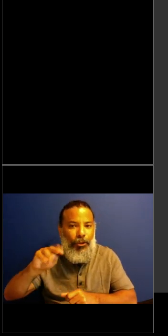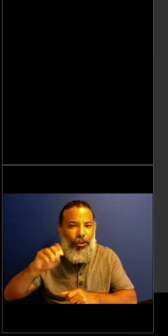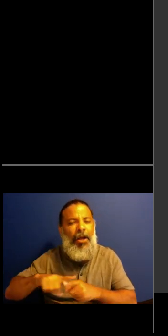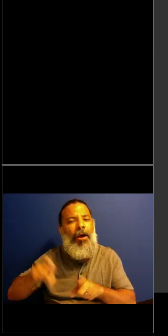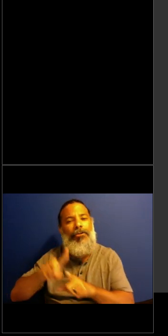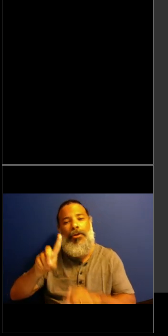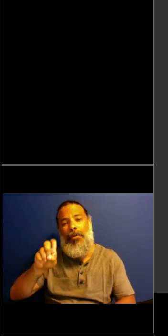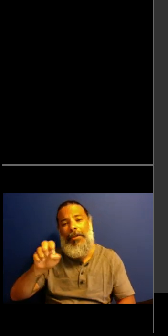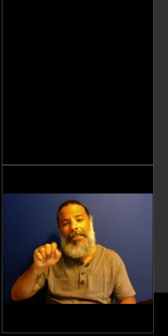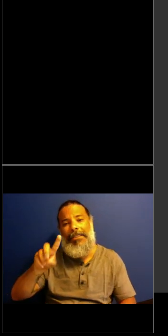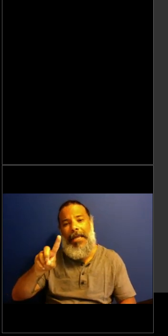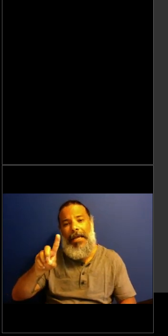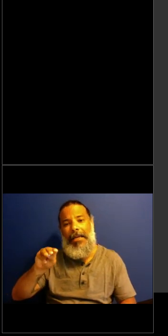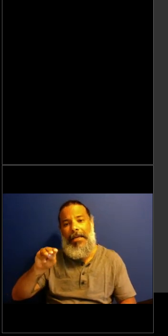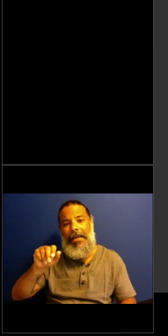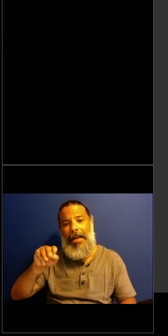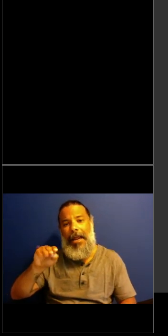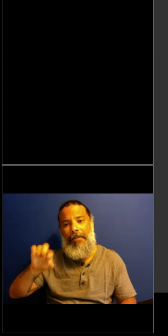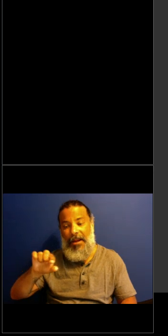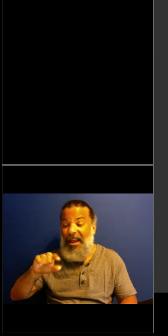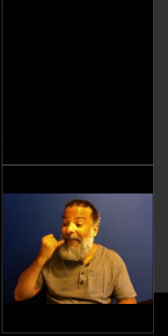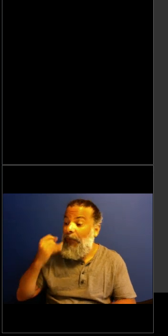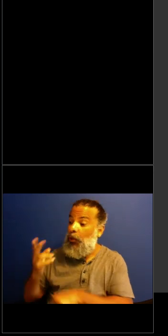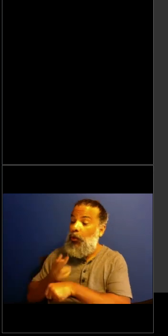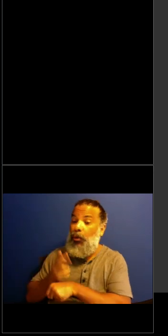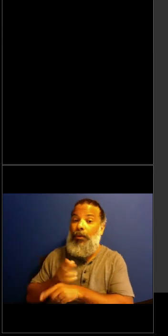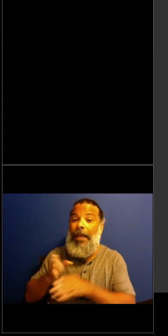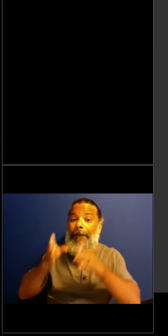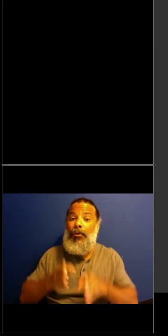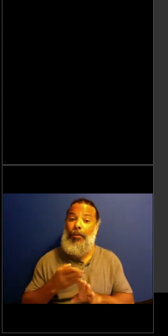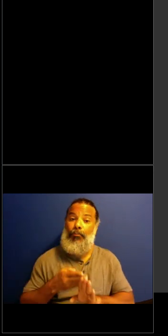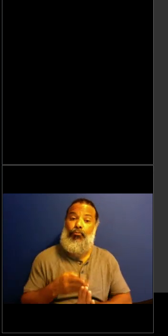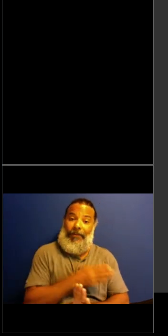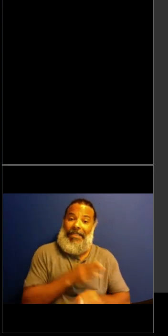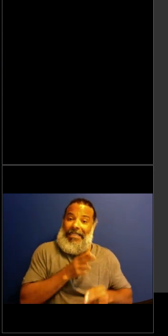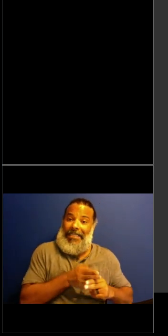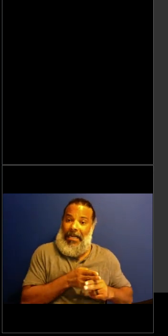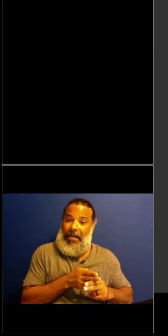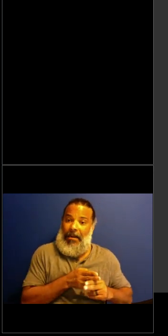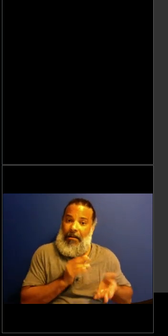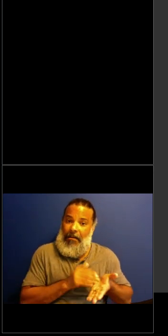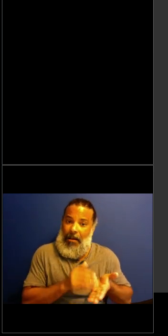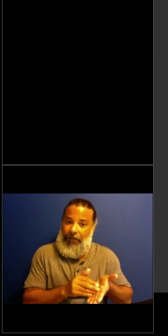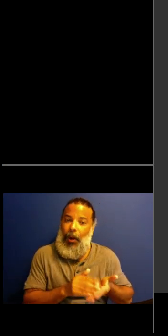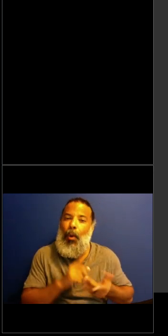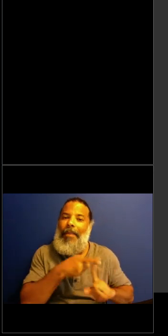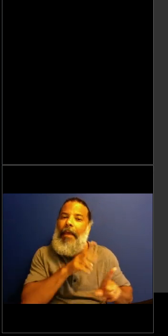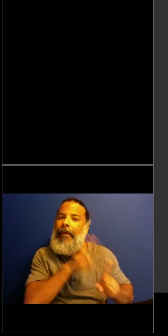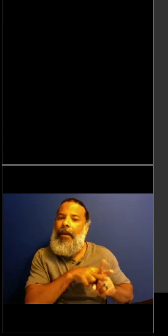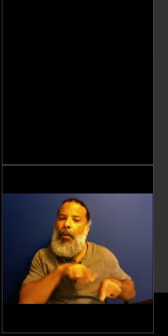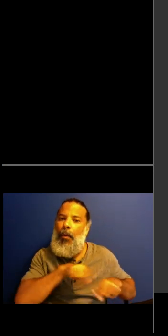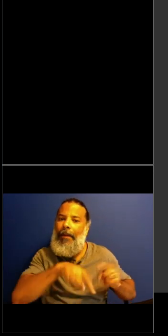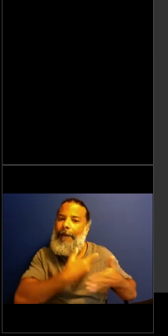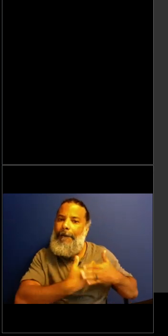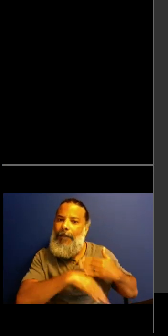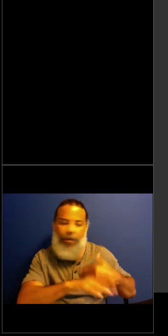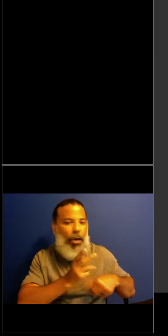form of misgendering. So dead naming is the use of a person's previous name, often the name they were assigned at birth, which they no longer